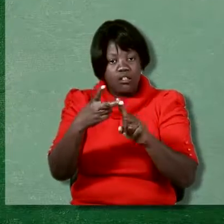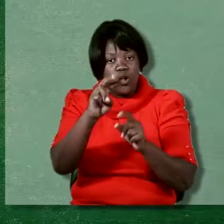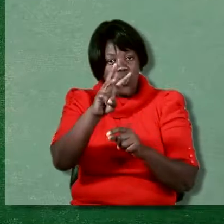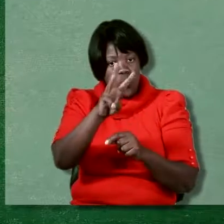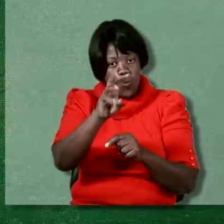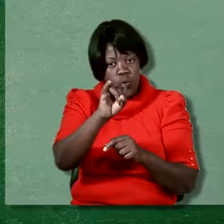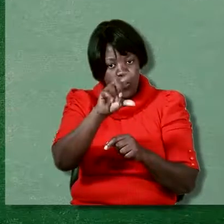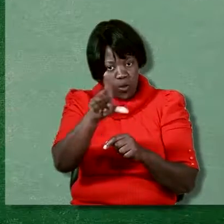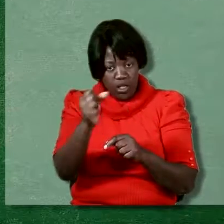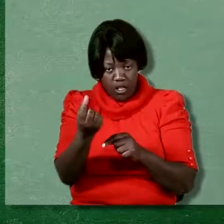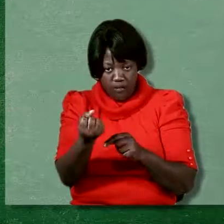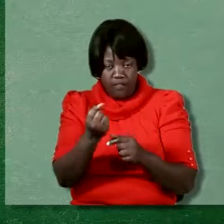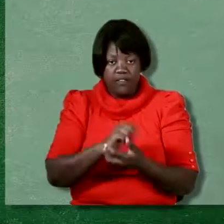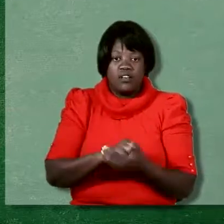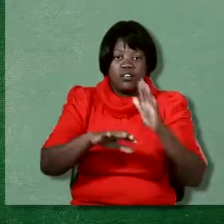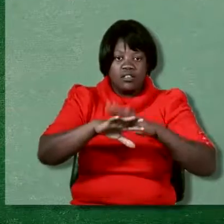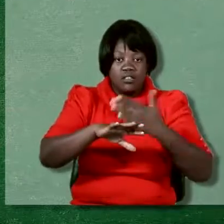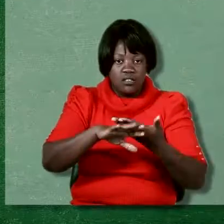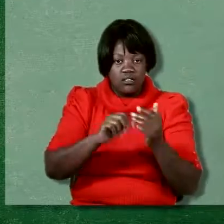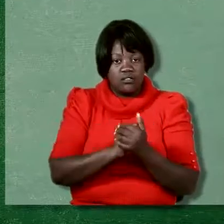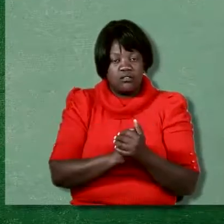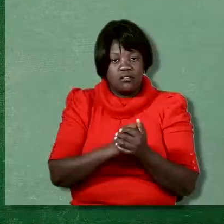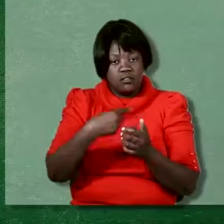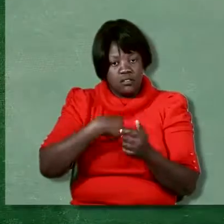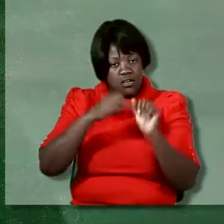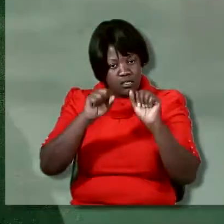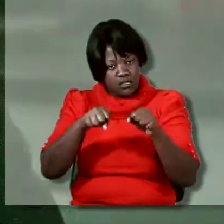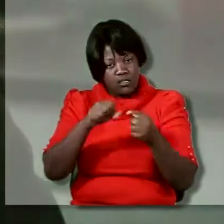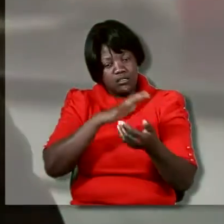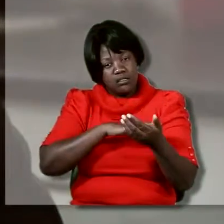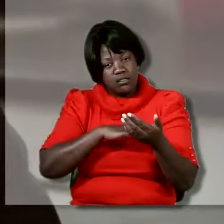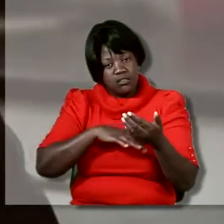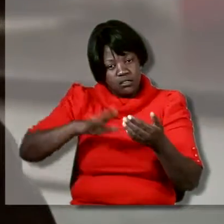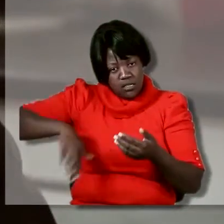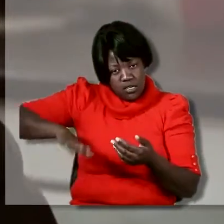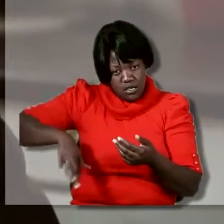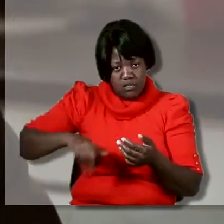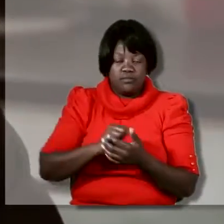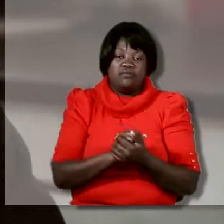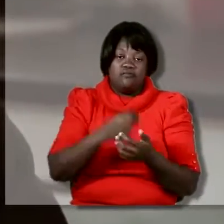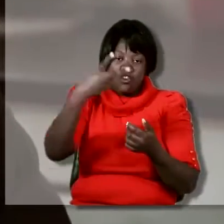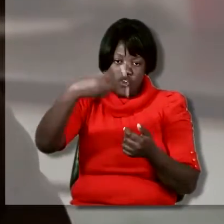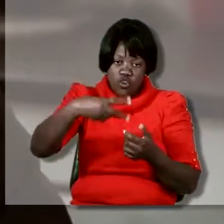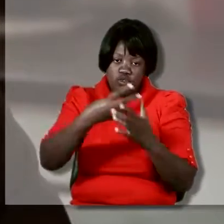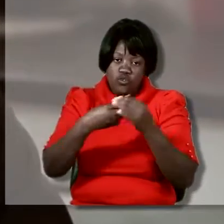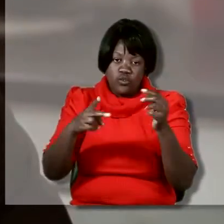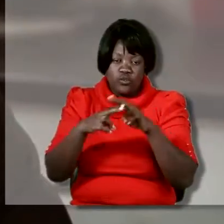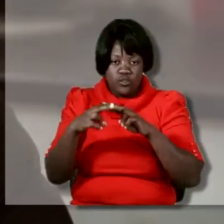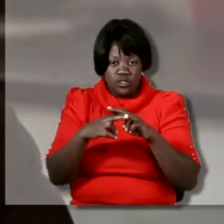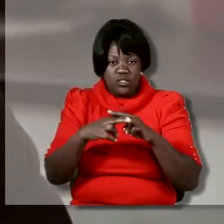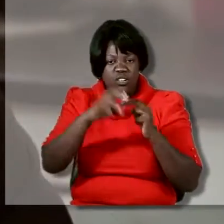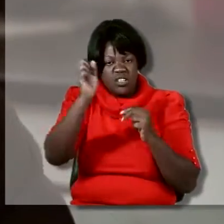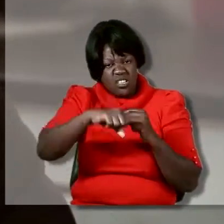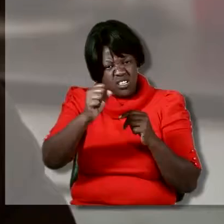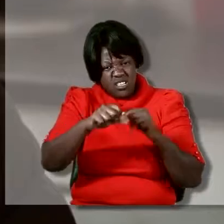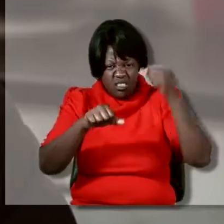I shall be late and it will be fun. Yes, I remember something about that. I